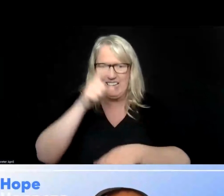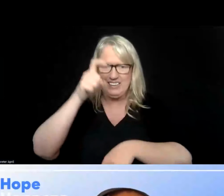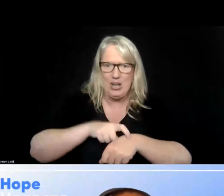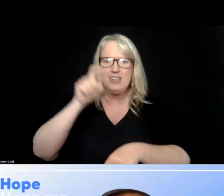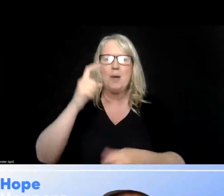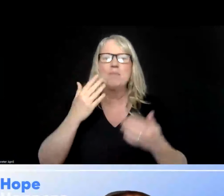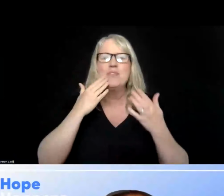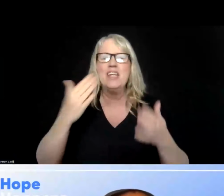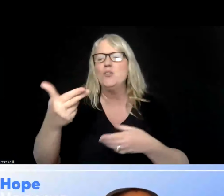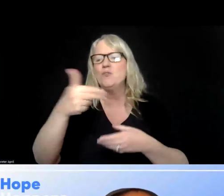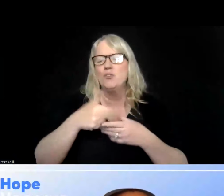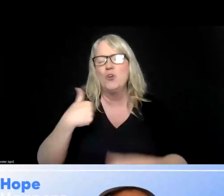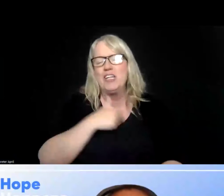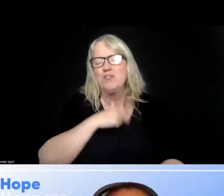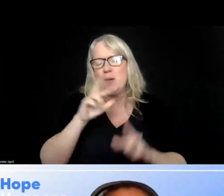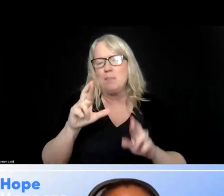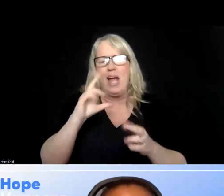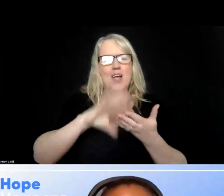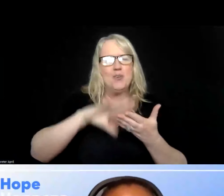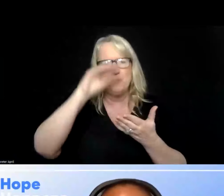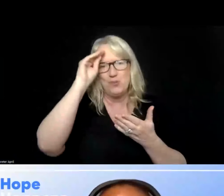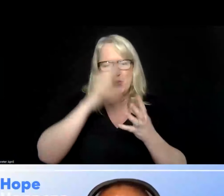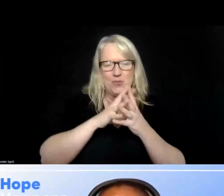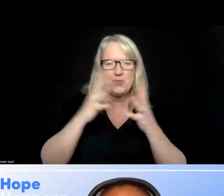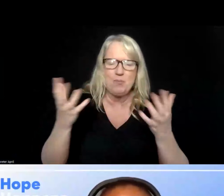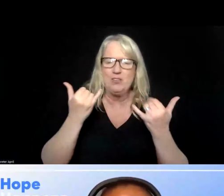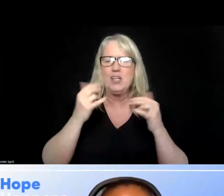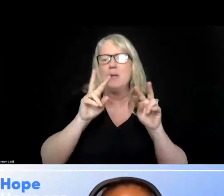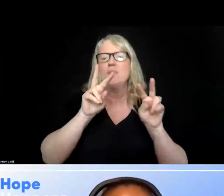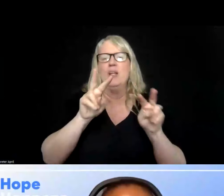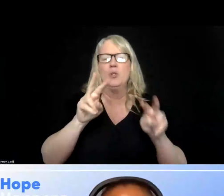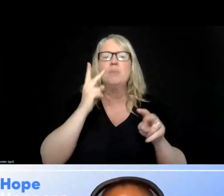Thank you for joining us. I hope you've learned so much today and look forward to seeing you next week.